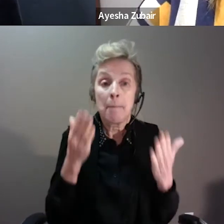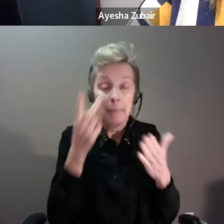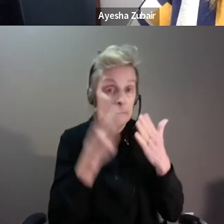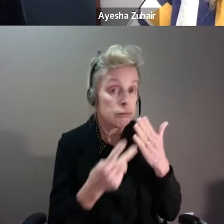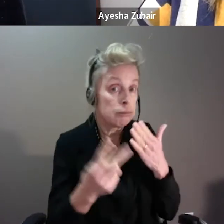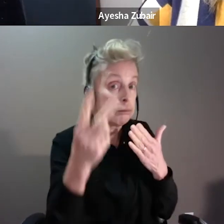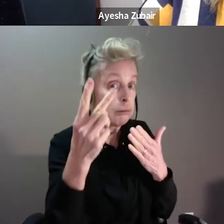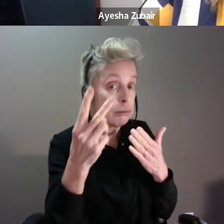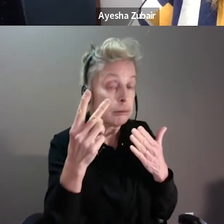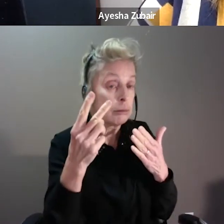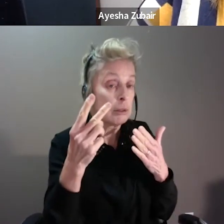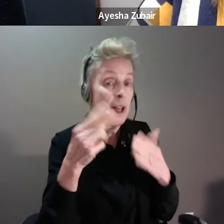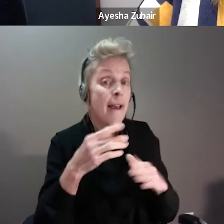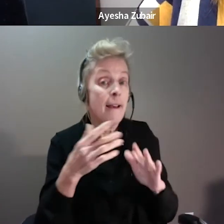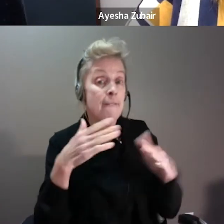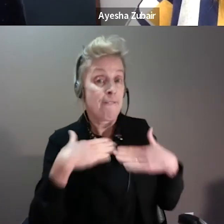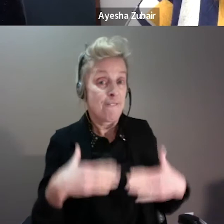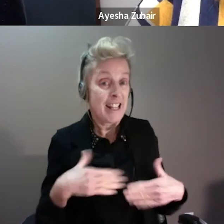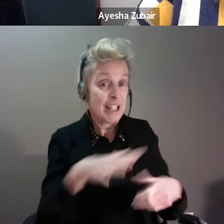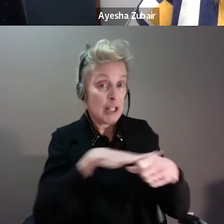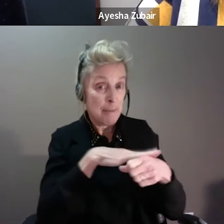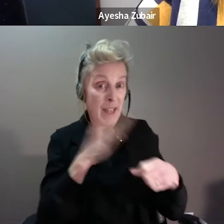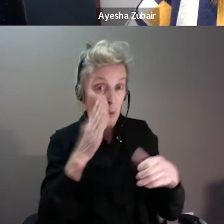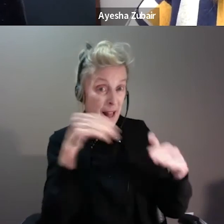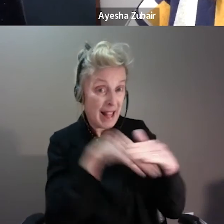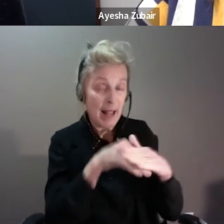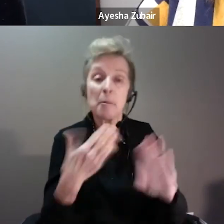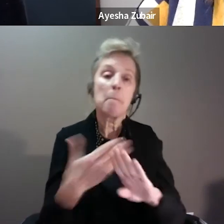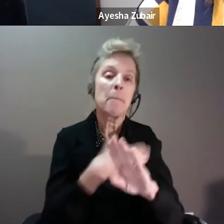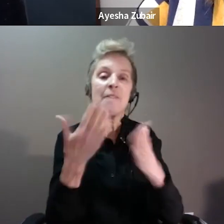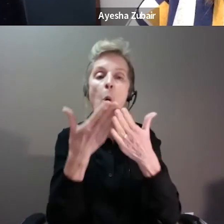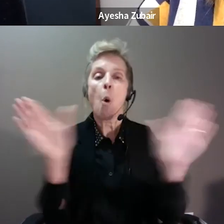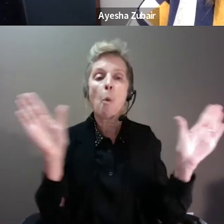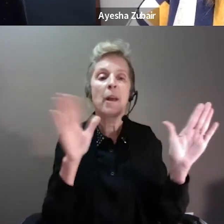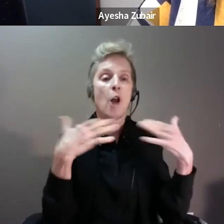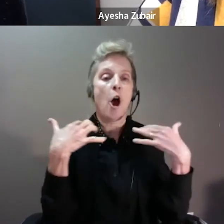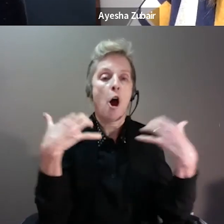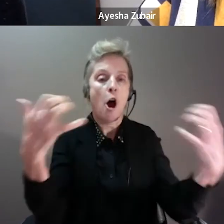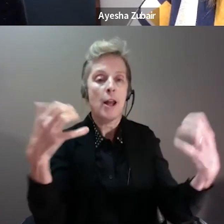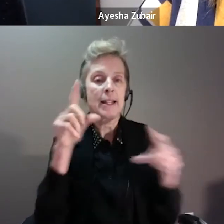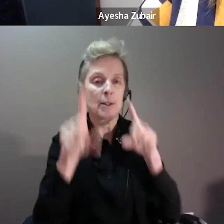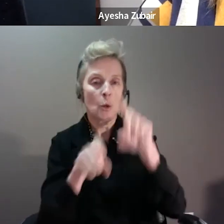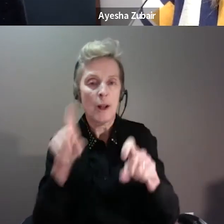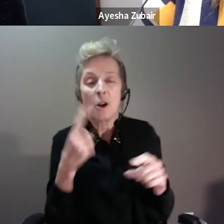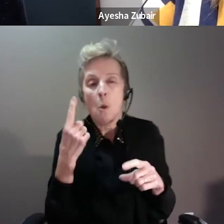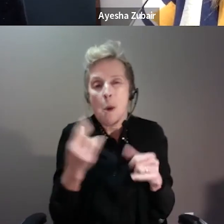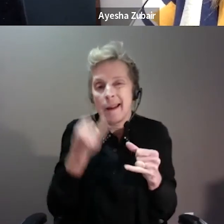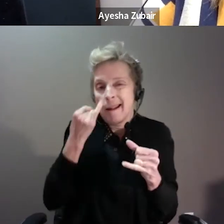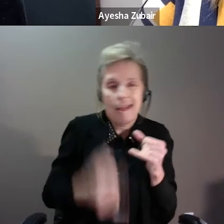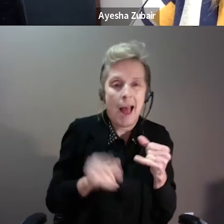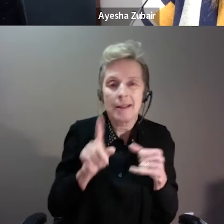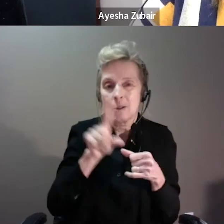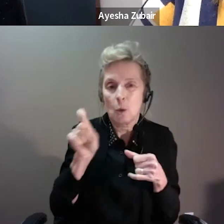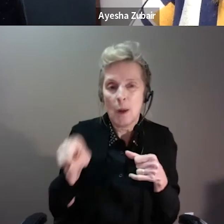will the physical spaces be accessible? So before we open up to the audience, I just have one last question for you. Ayesha, and this is kind of,